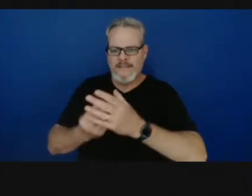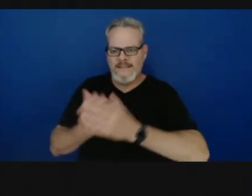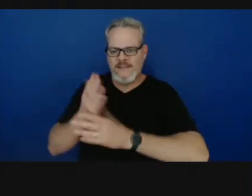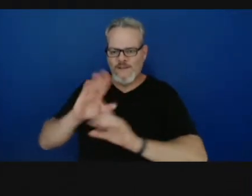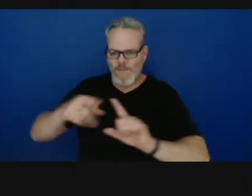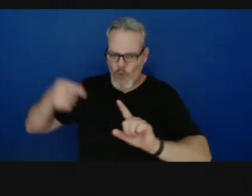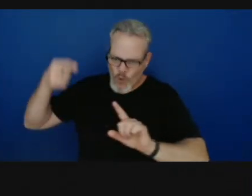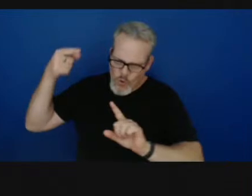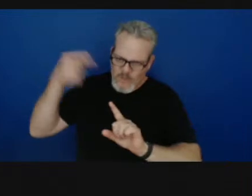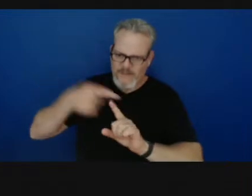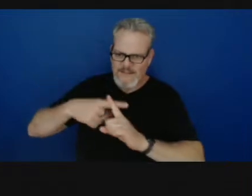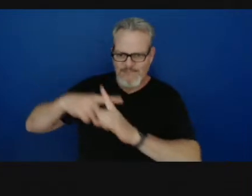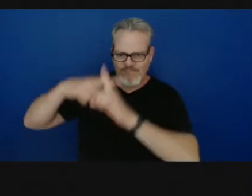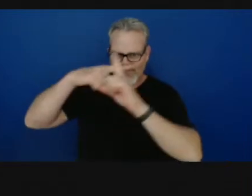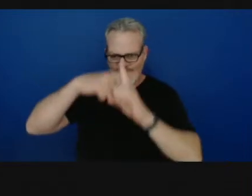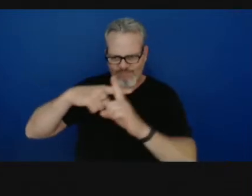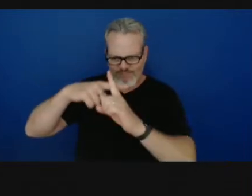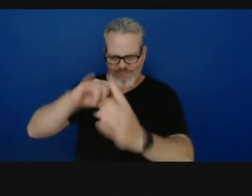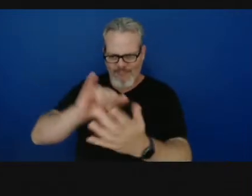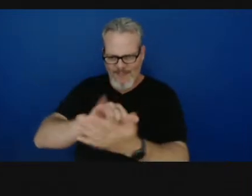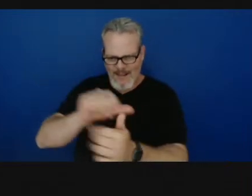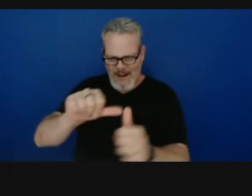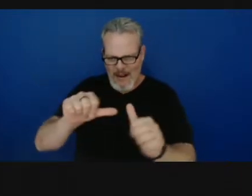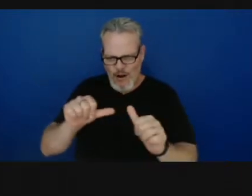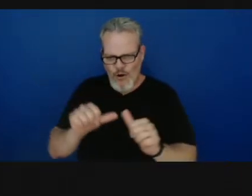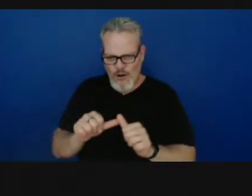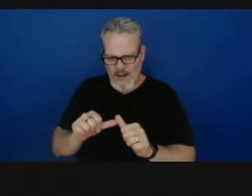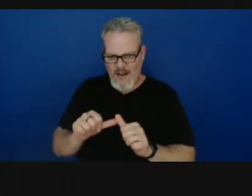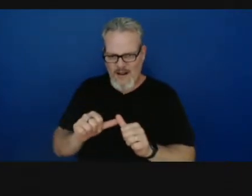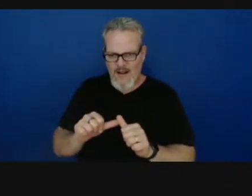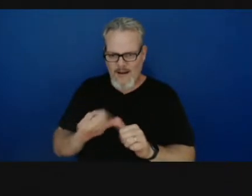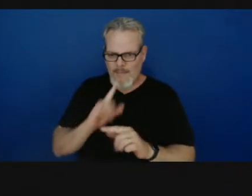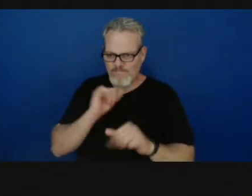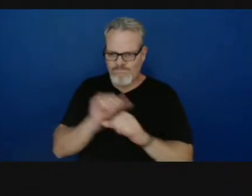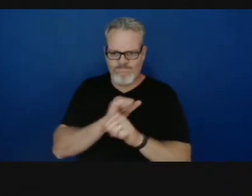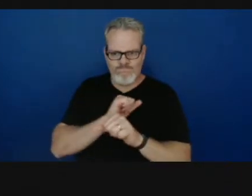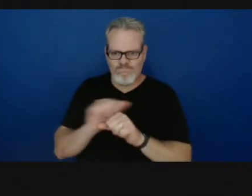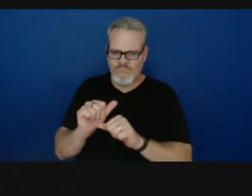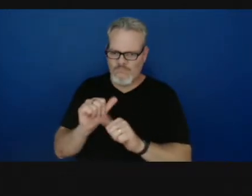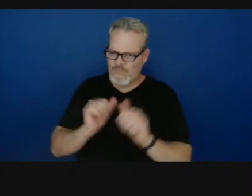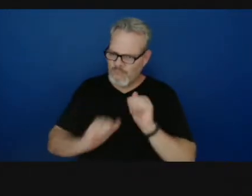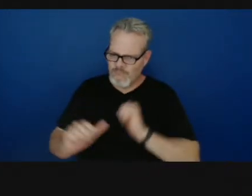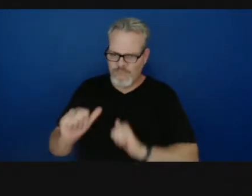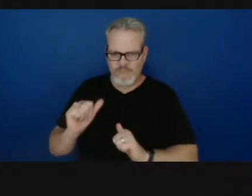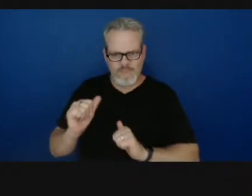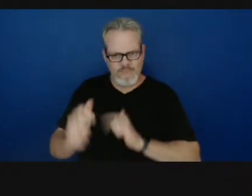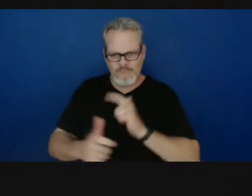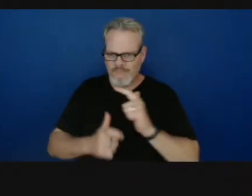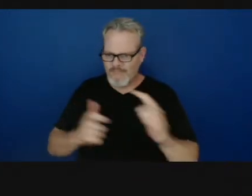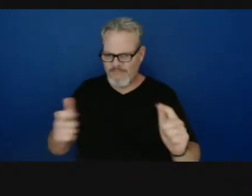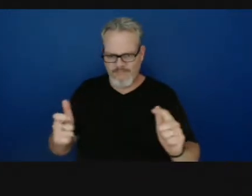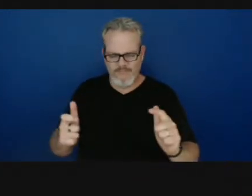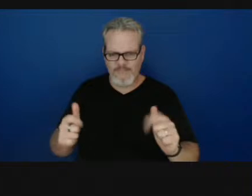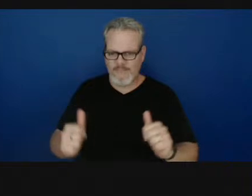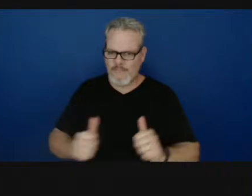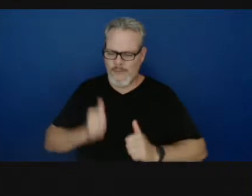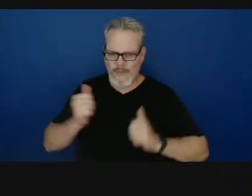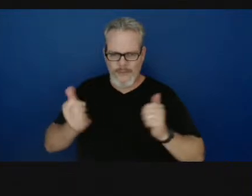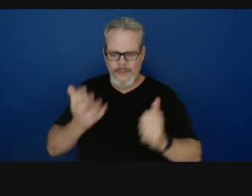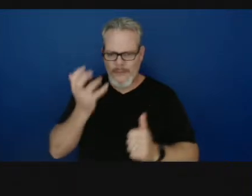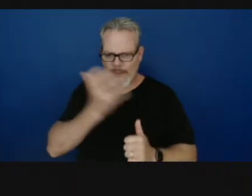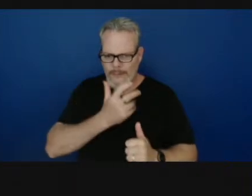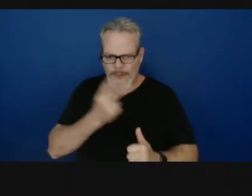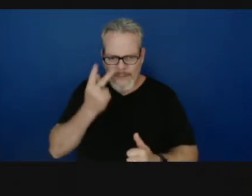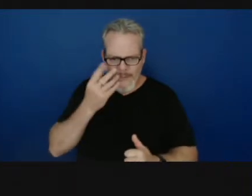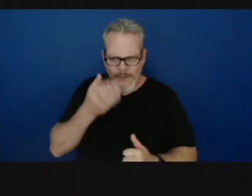intermittent strombolian activity at Fissure 22, but it is the show of Fissure 8. We end July 8th with a look at the USGS thermal map, which